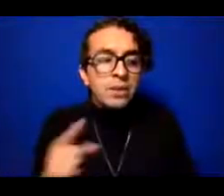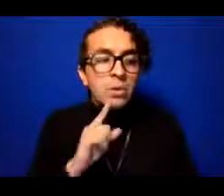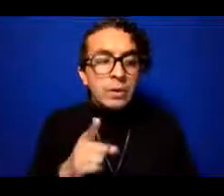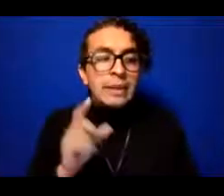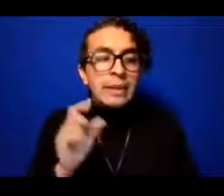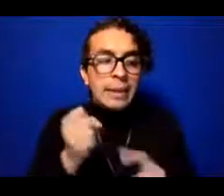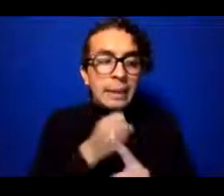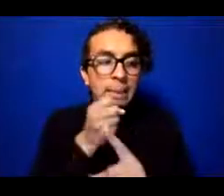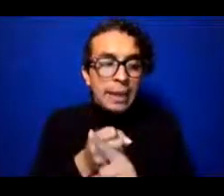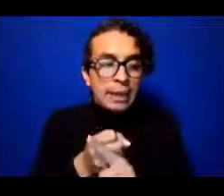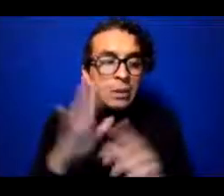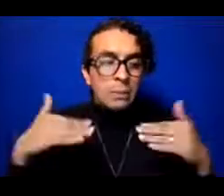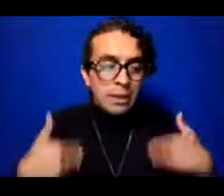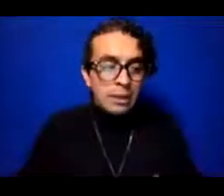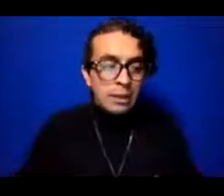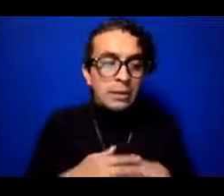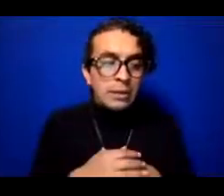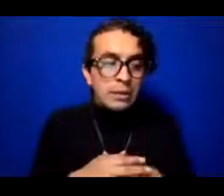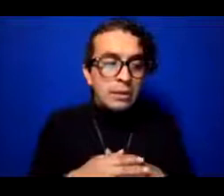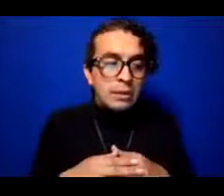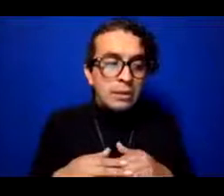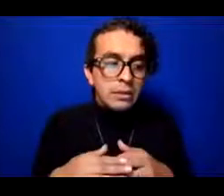the inflammation in our bodies.